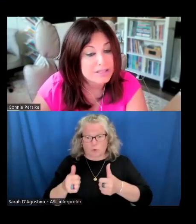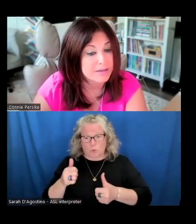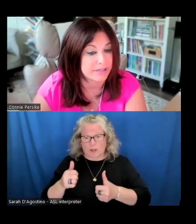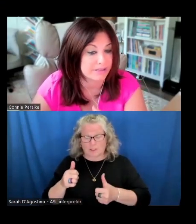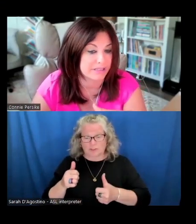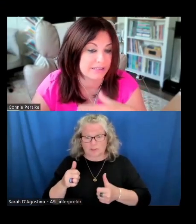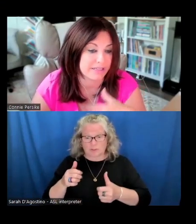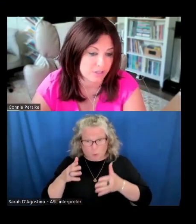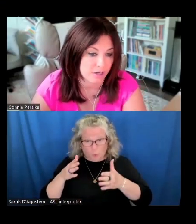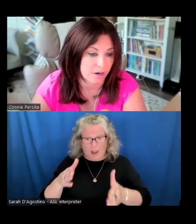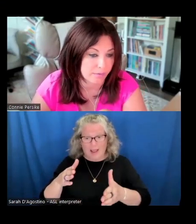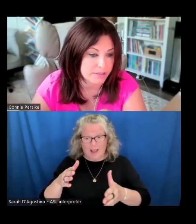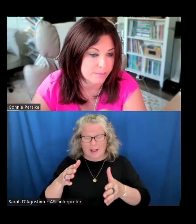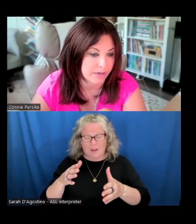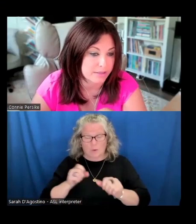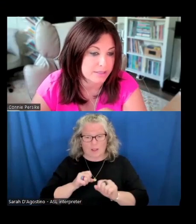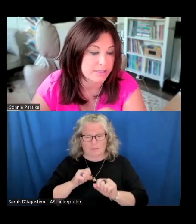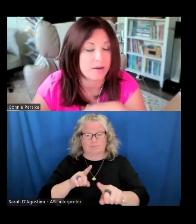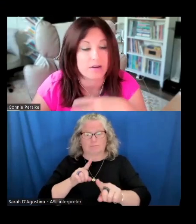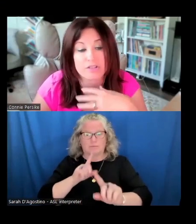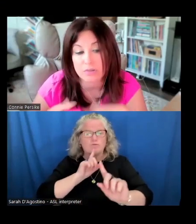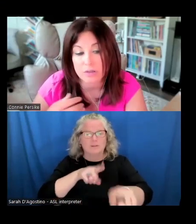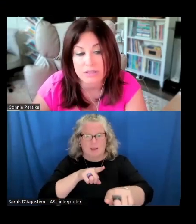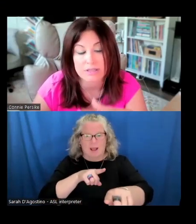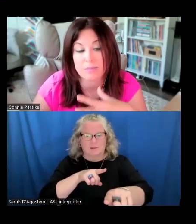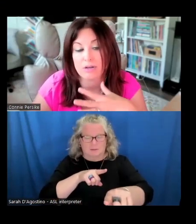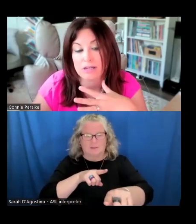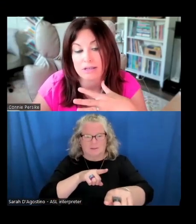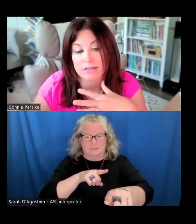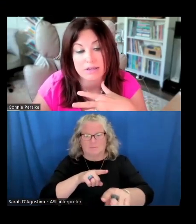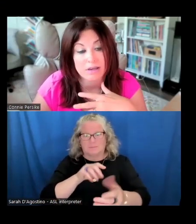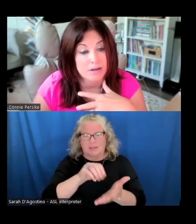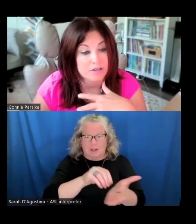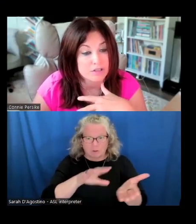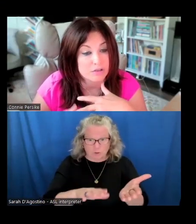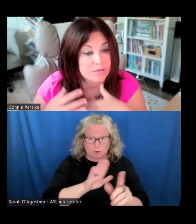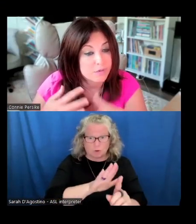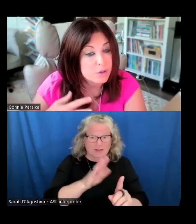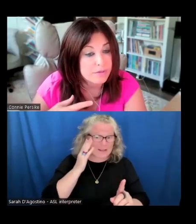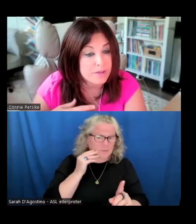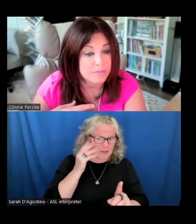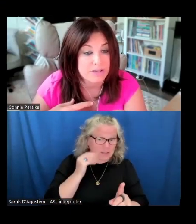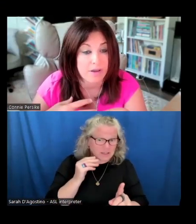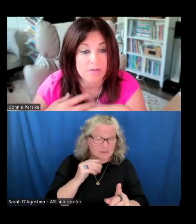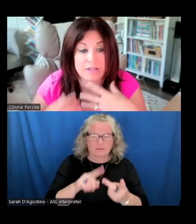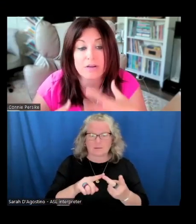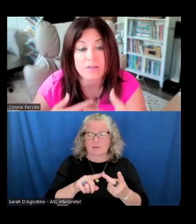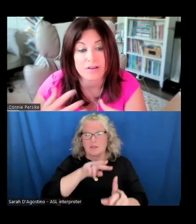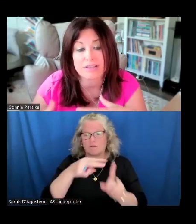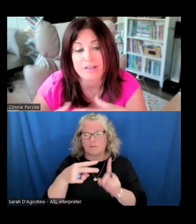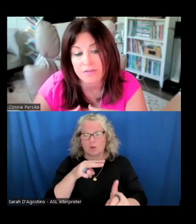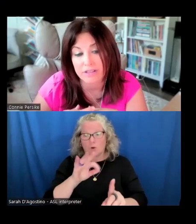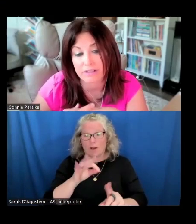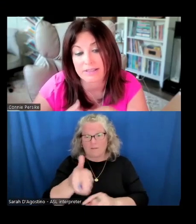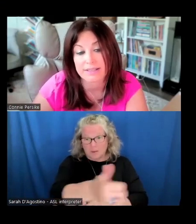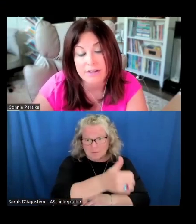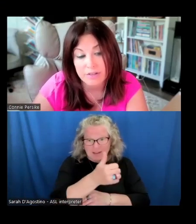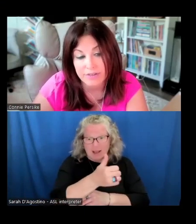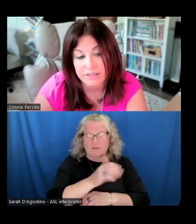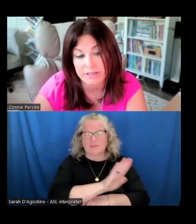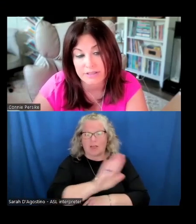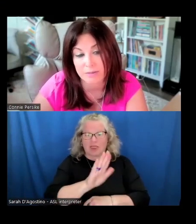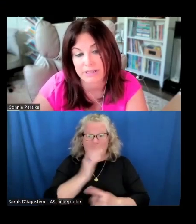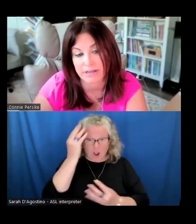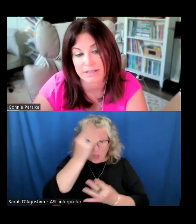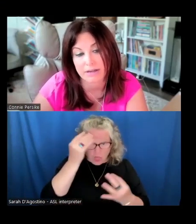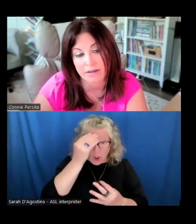which ultimately leads to our response, our students' experience, our students' view of themselves, their thoughts, their feelings, their